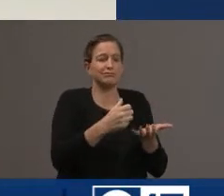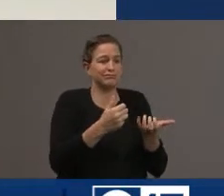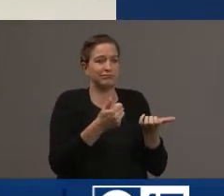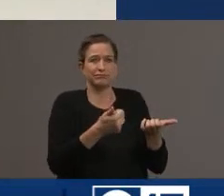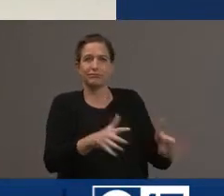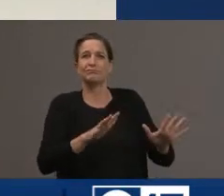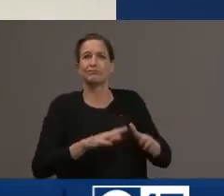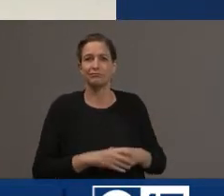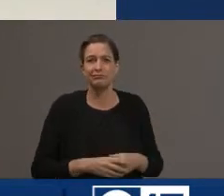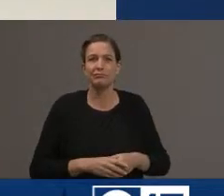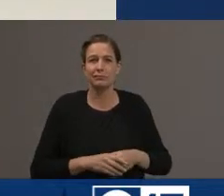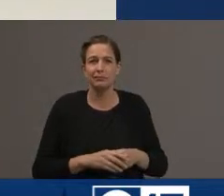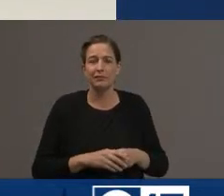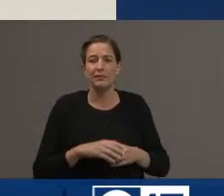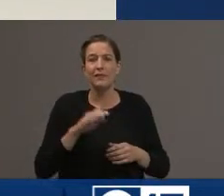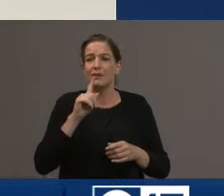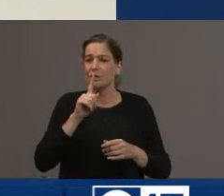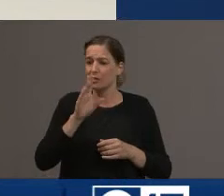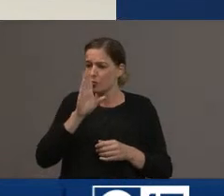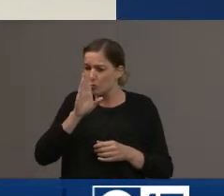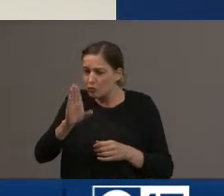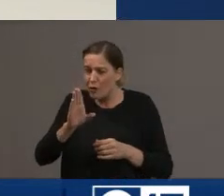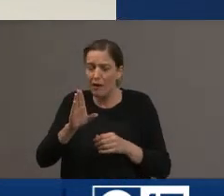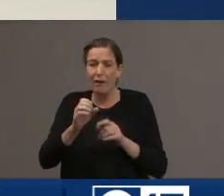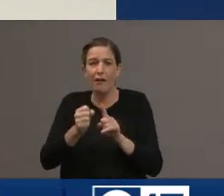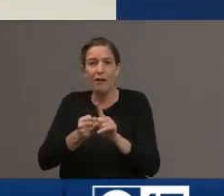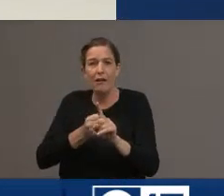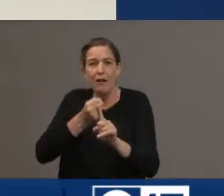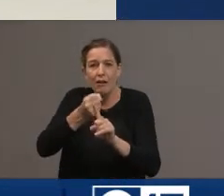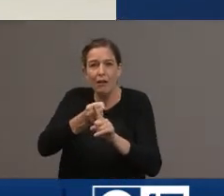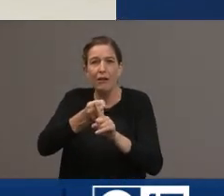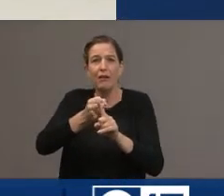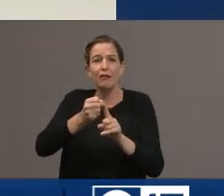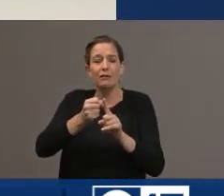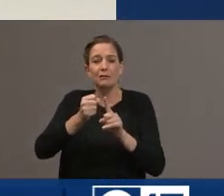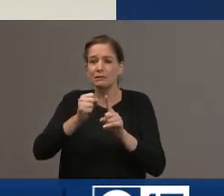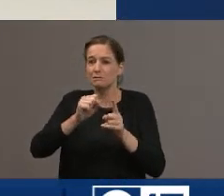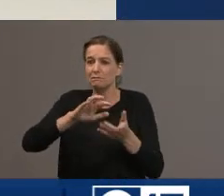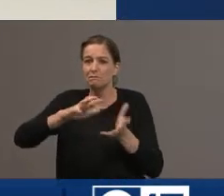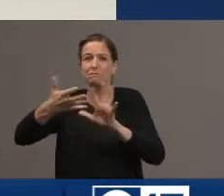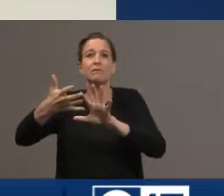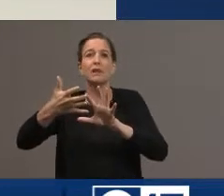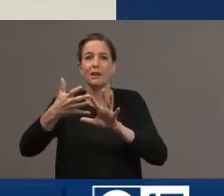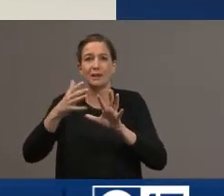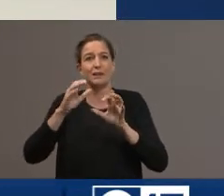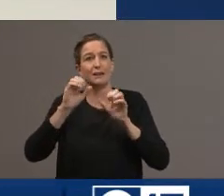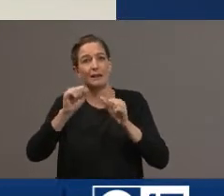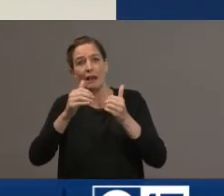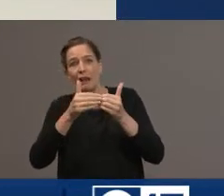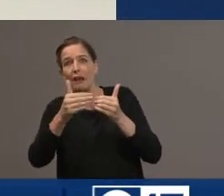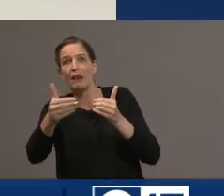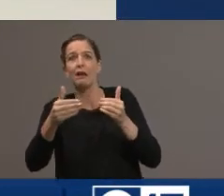the direct and indirect consequences, may still lie beyond imagining.